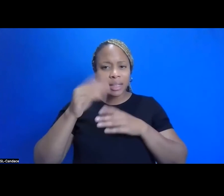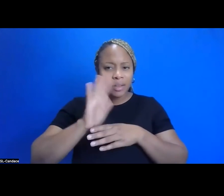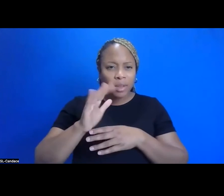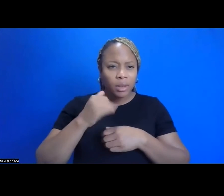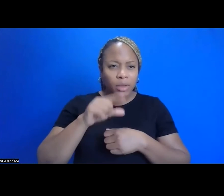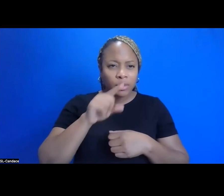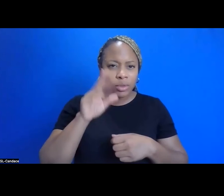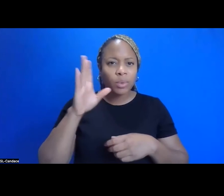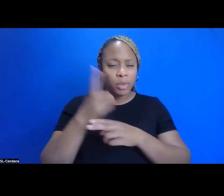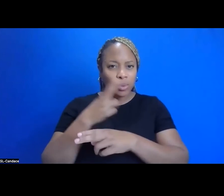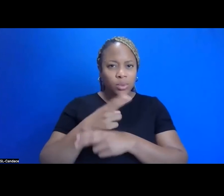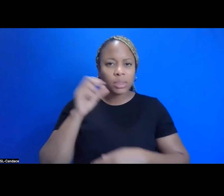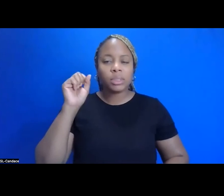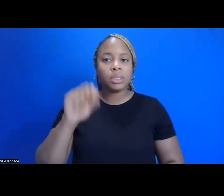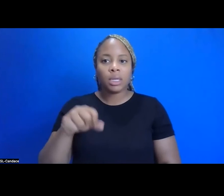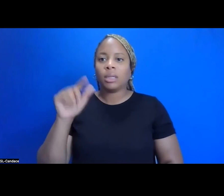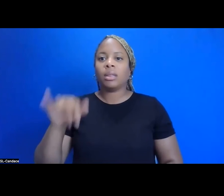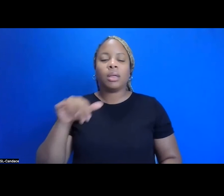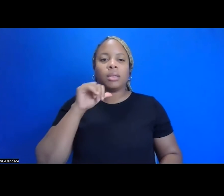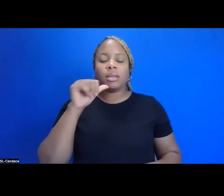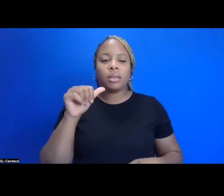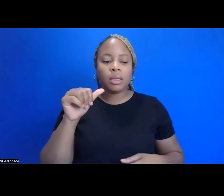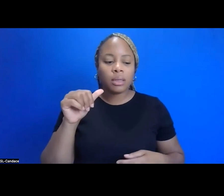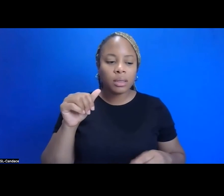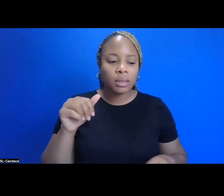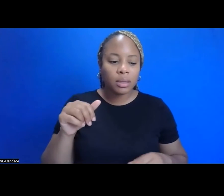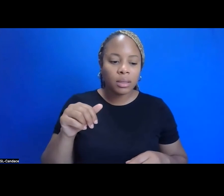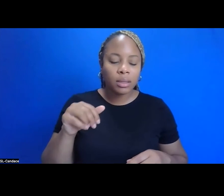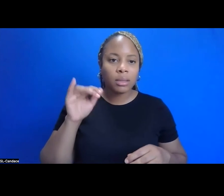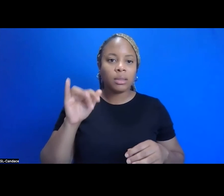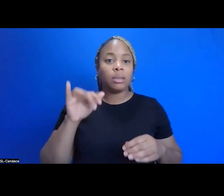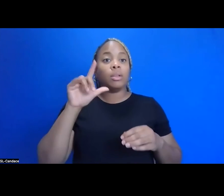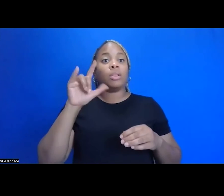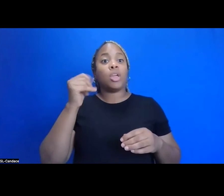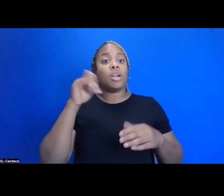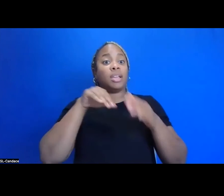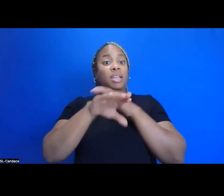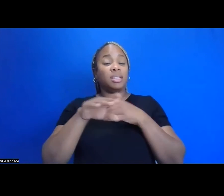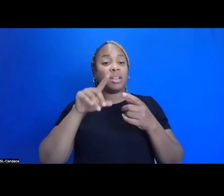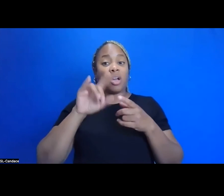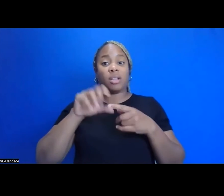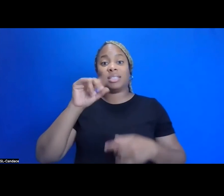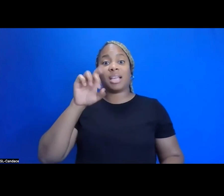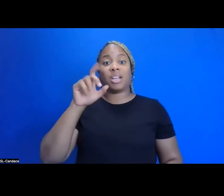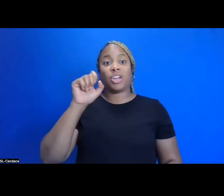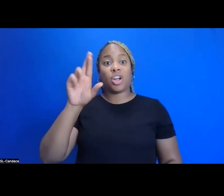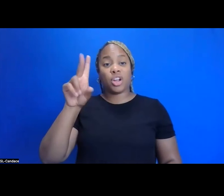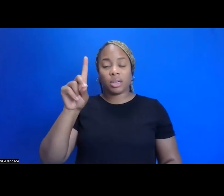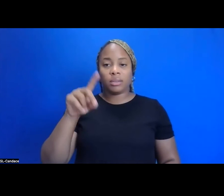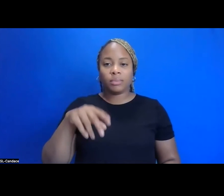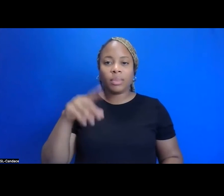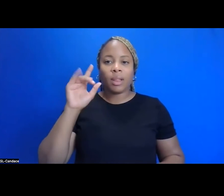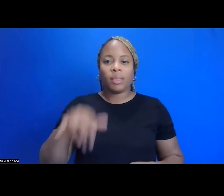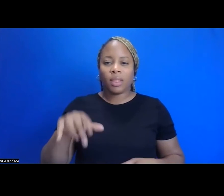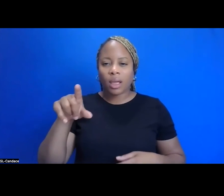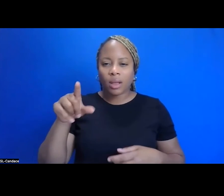used. Absolutely. That doesn't preclude their login on Sidecard at all. And frequently the Sidecard files